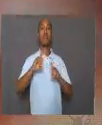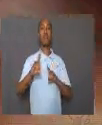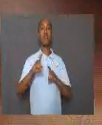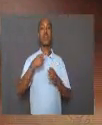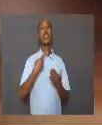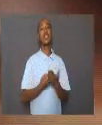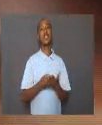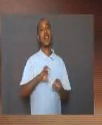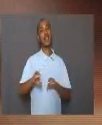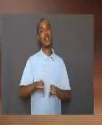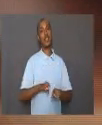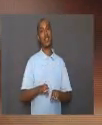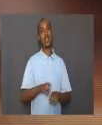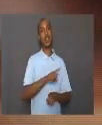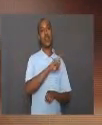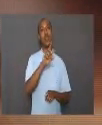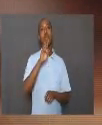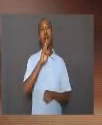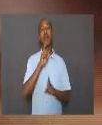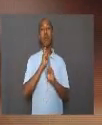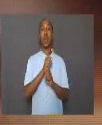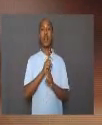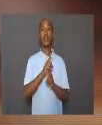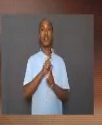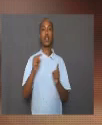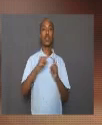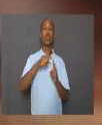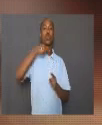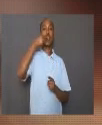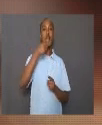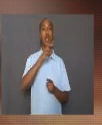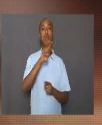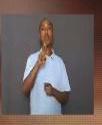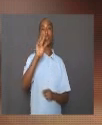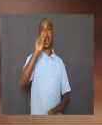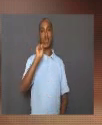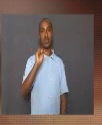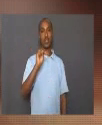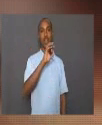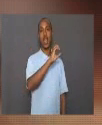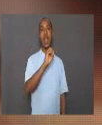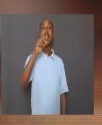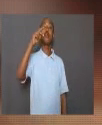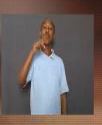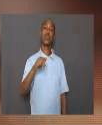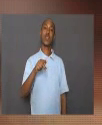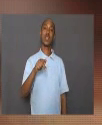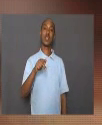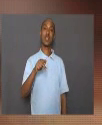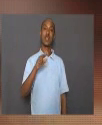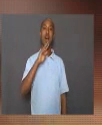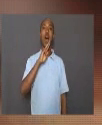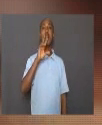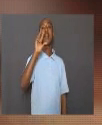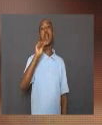activity. You were correct to say that both nitrogen and phosphorus